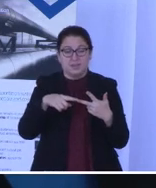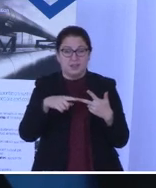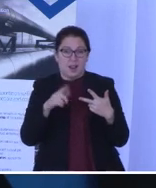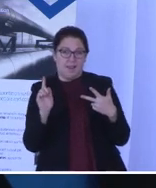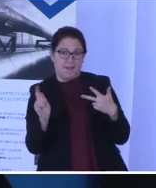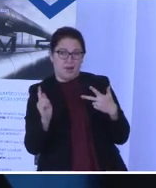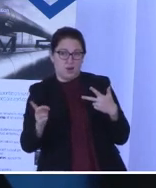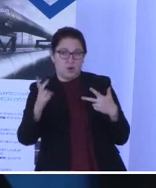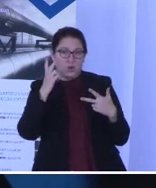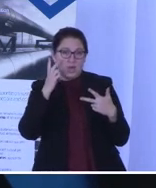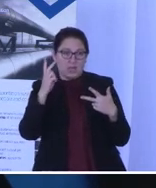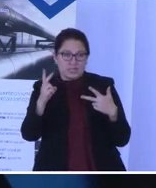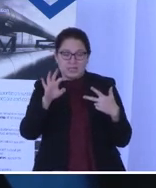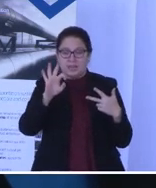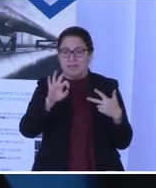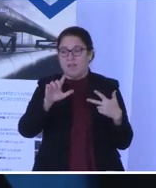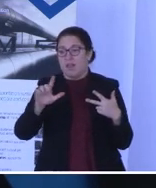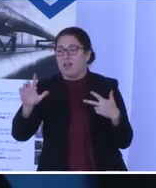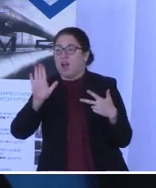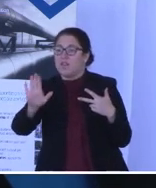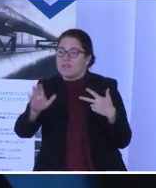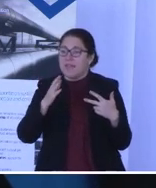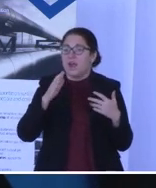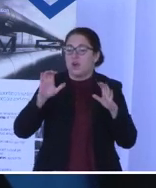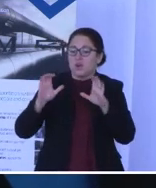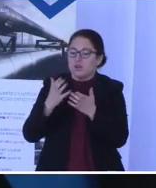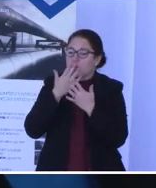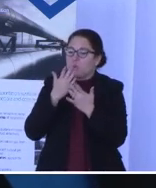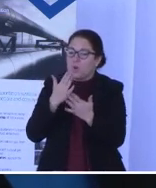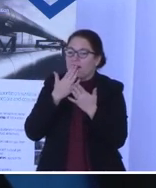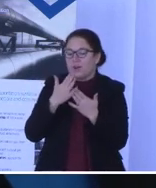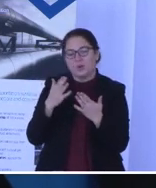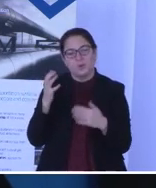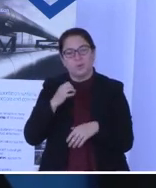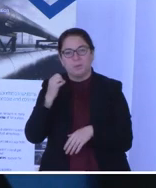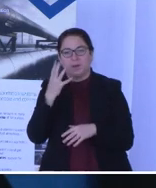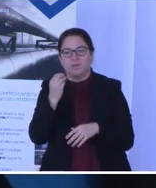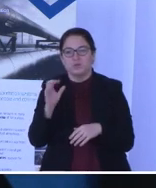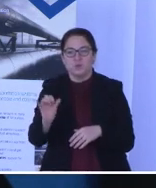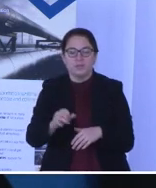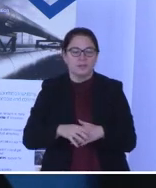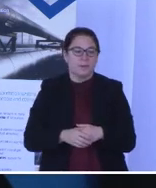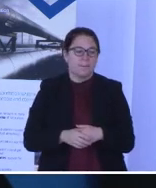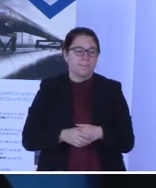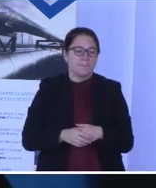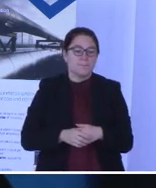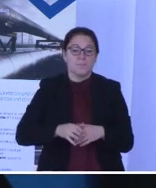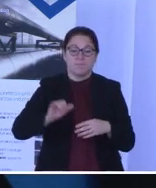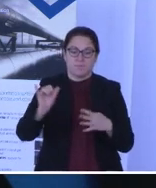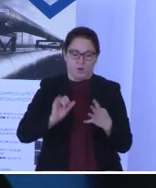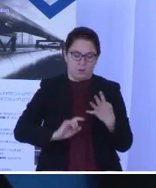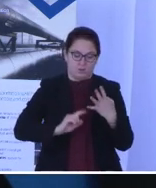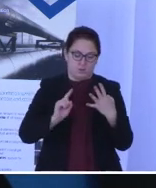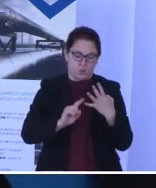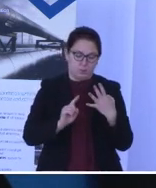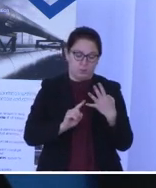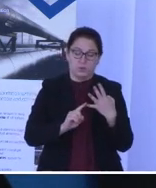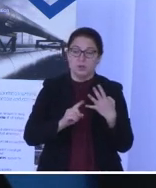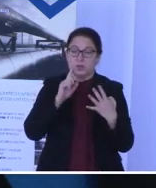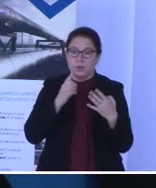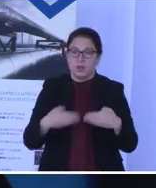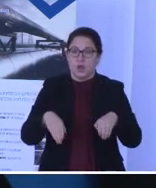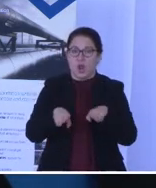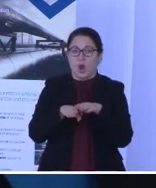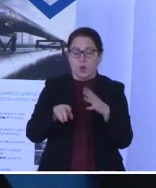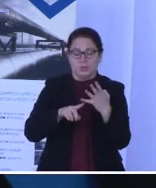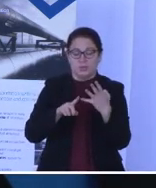Fort Lauderdale Airport Field Choir and TSO Transportation Security Officer Marcus Canty, who will close today's